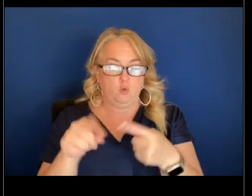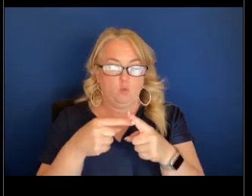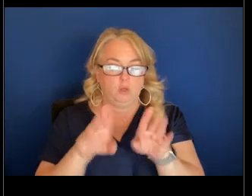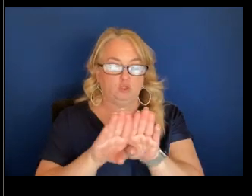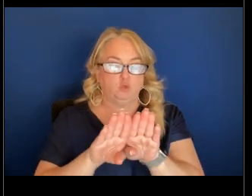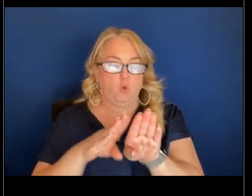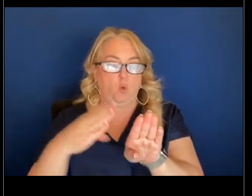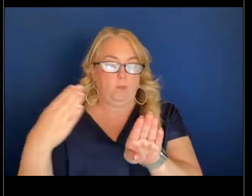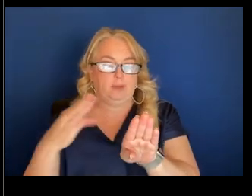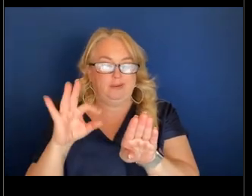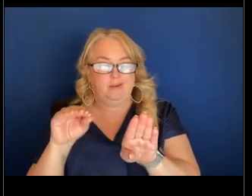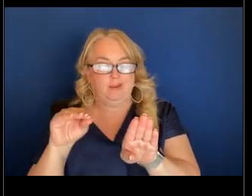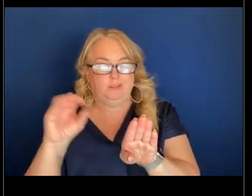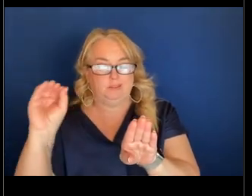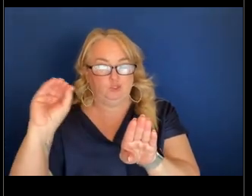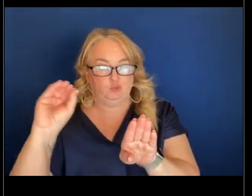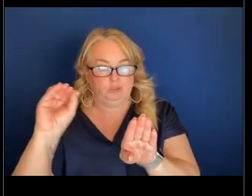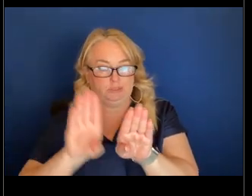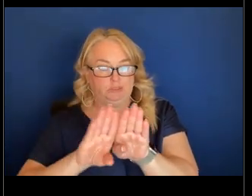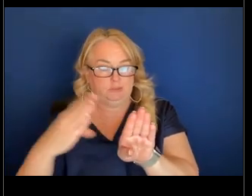90 degrees.